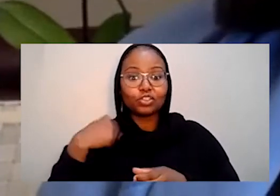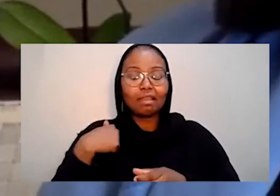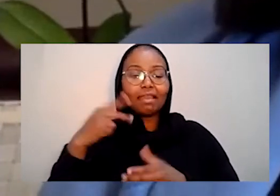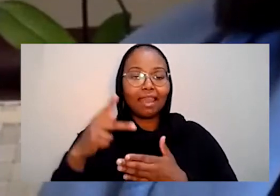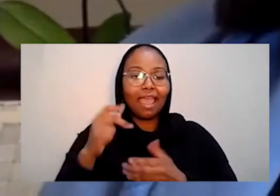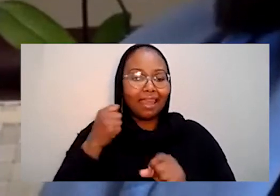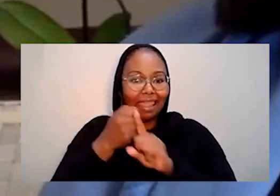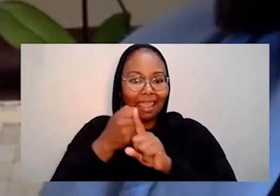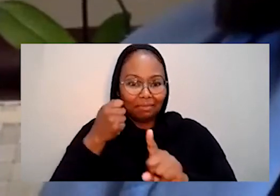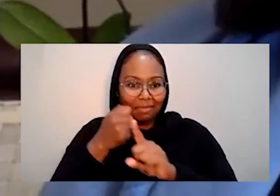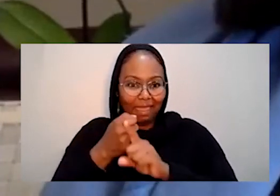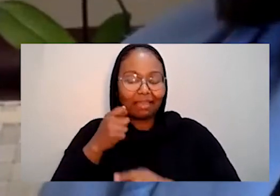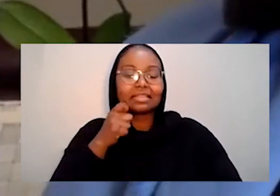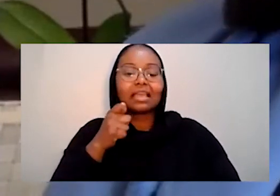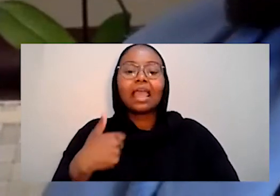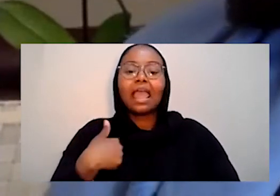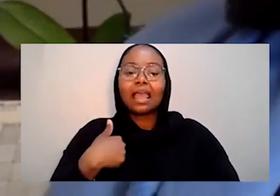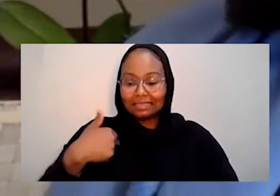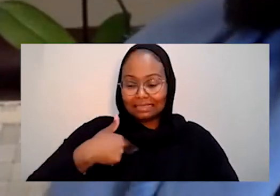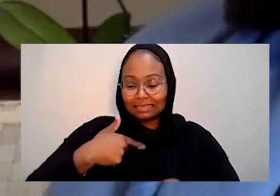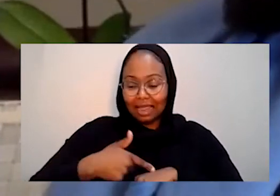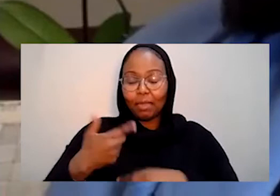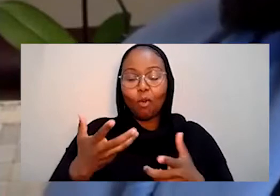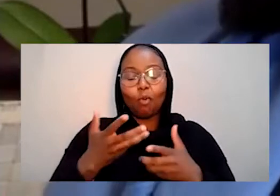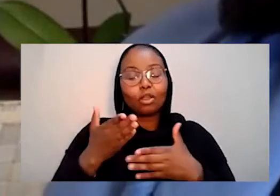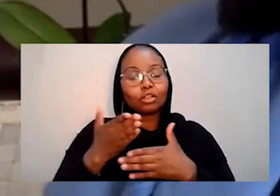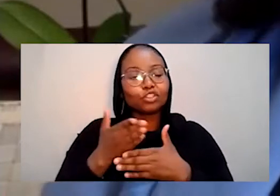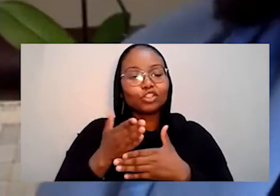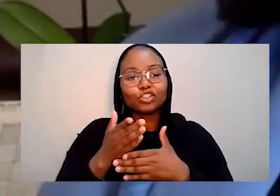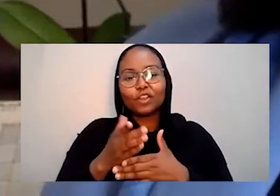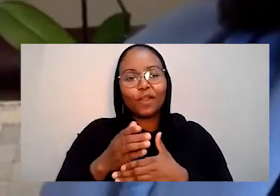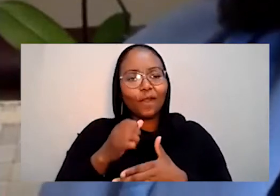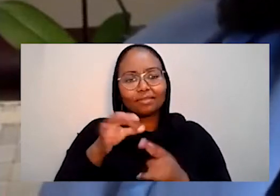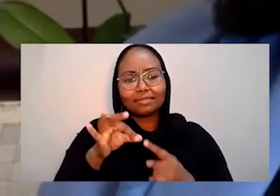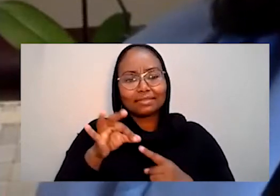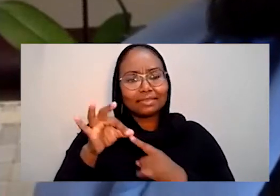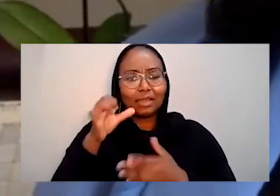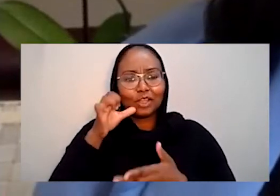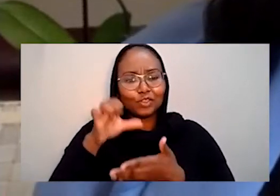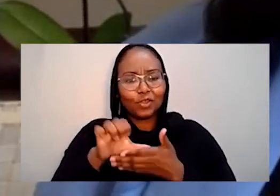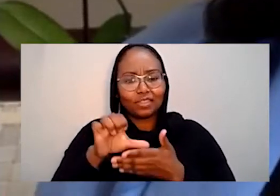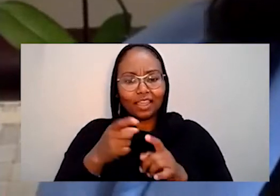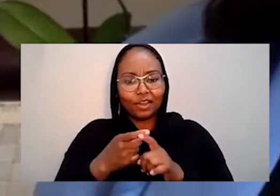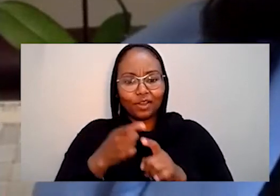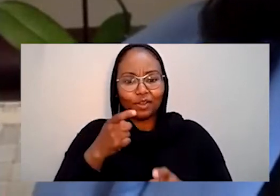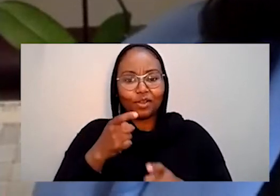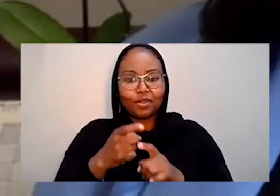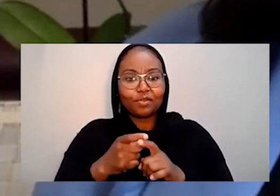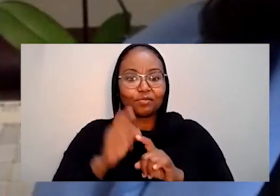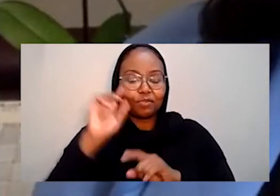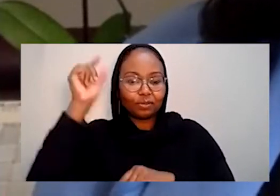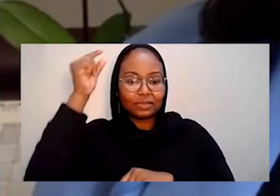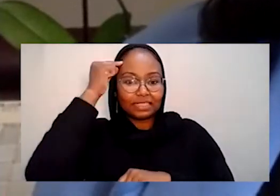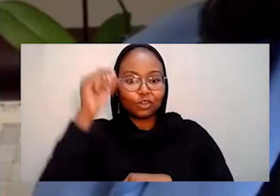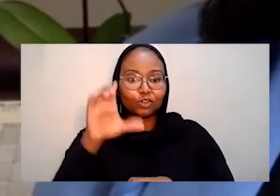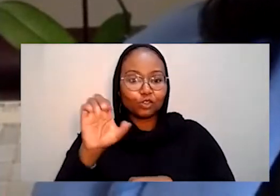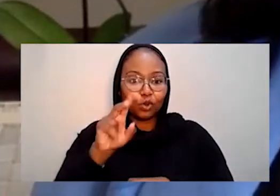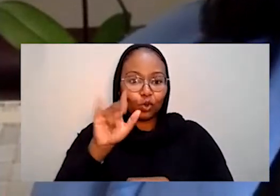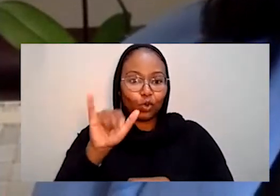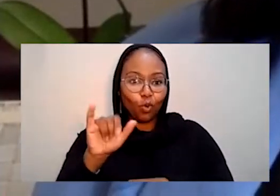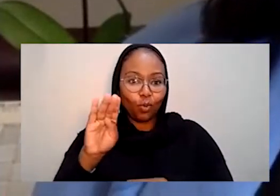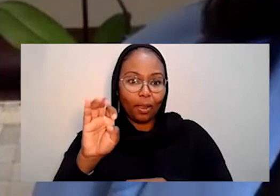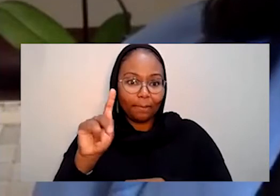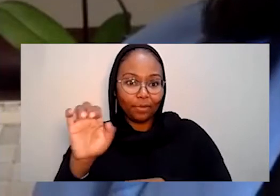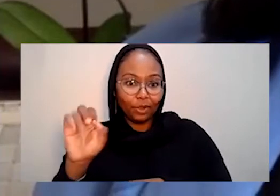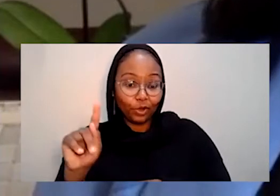great pleasure to share with you a very special letter that we received from Senator Cory Booker, who wasn't able to join us this afternoon.